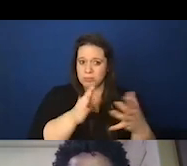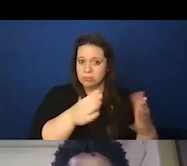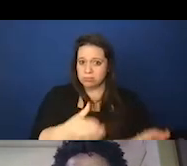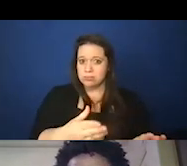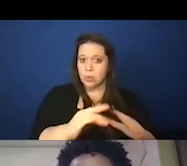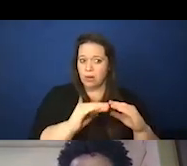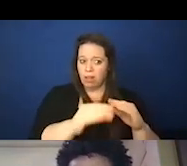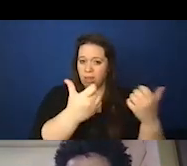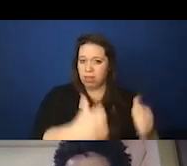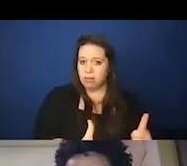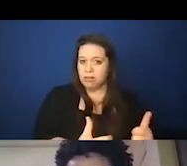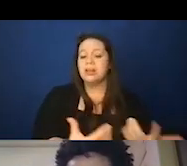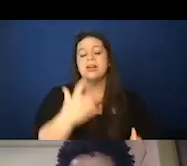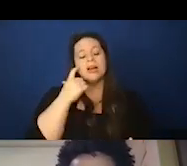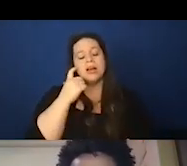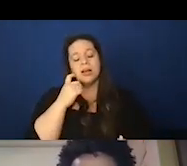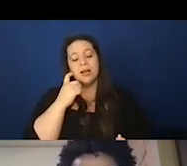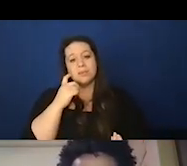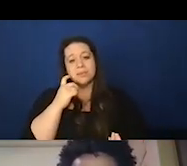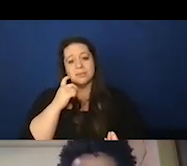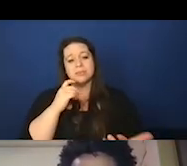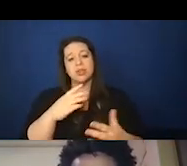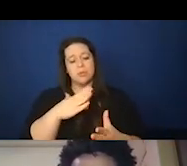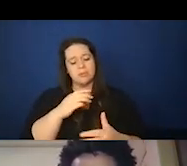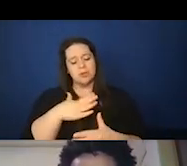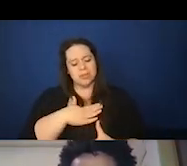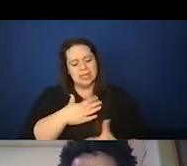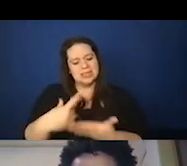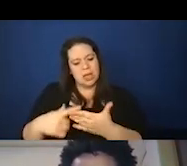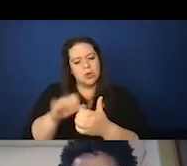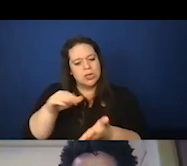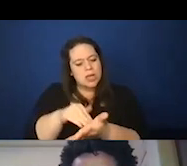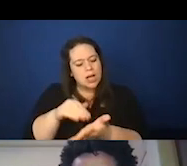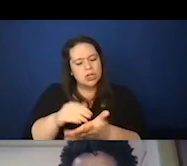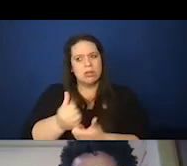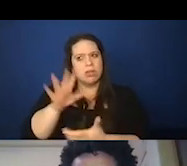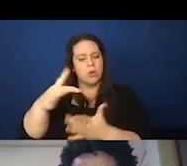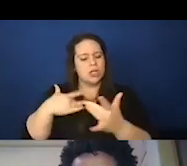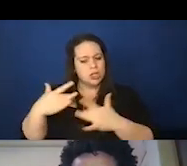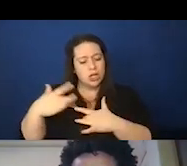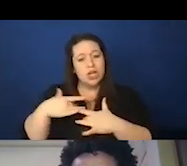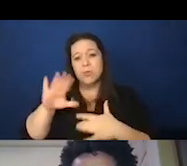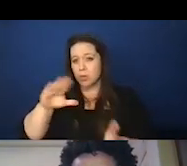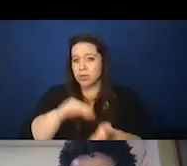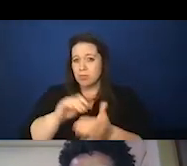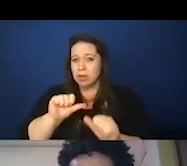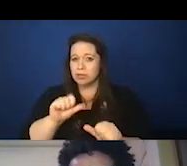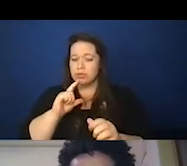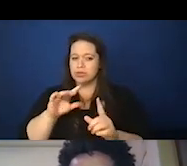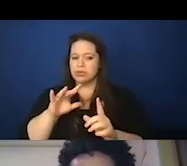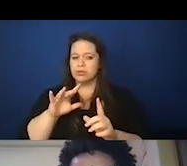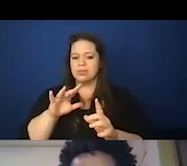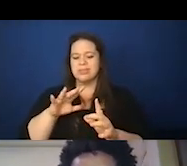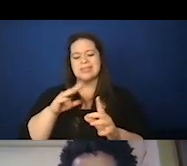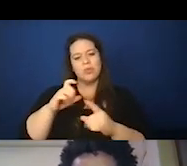please listen to your doctors, talk to your doctors about your concerns, but your doctors will be able to put this in context. And